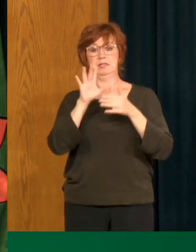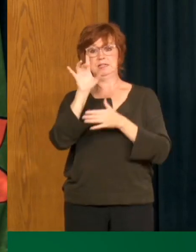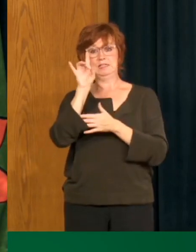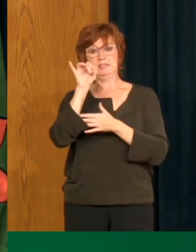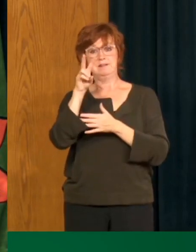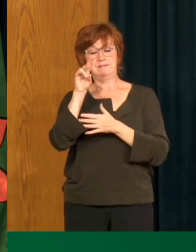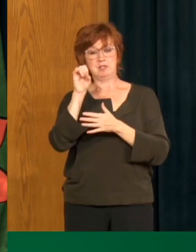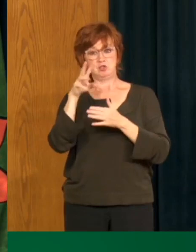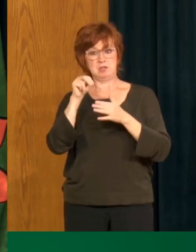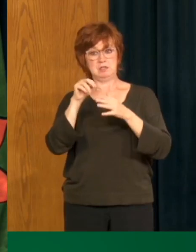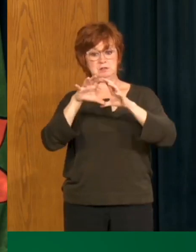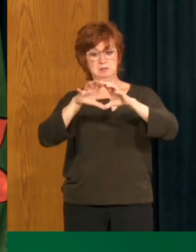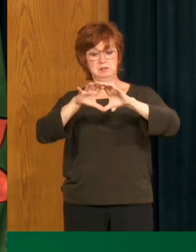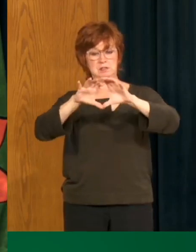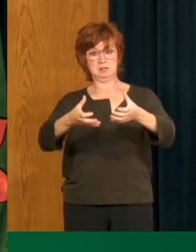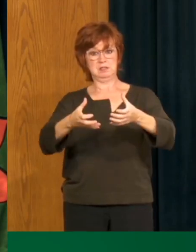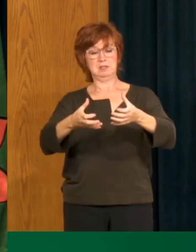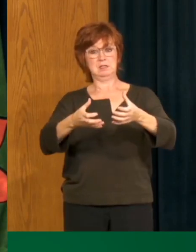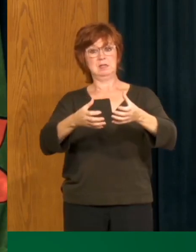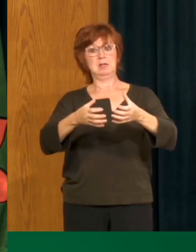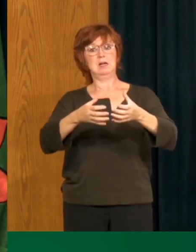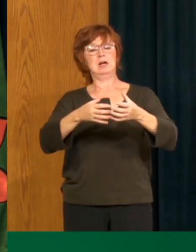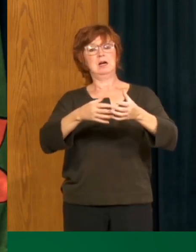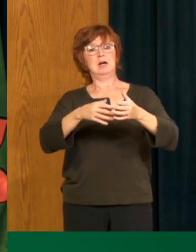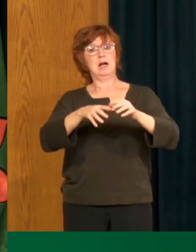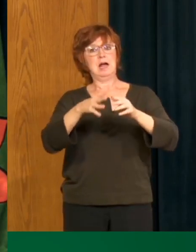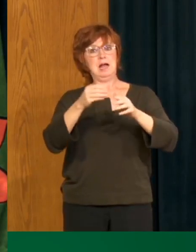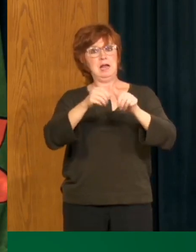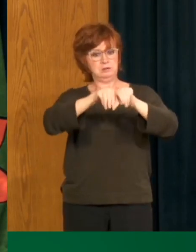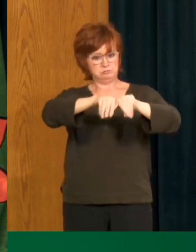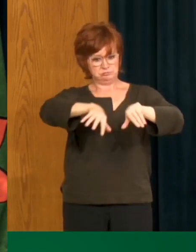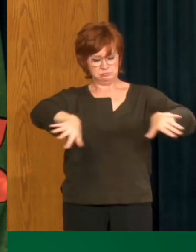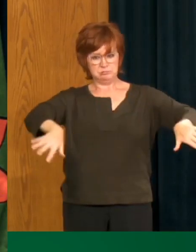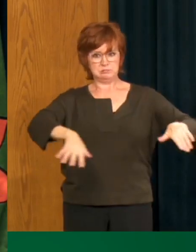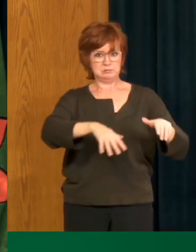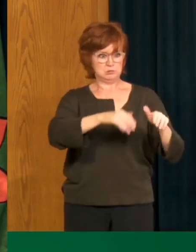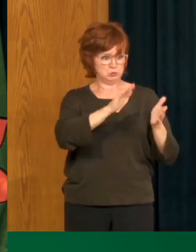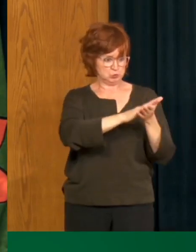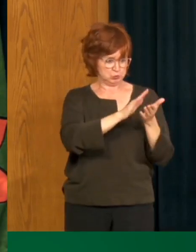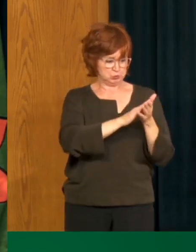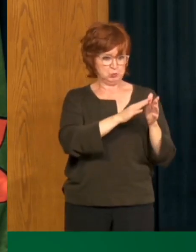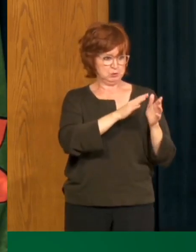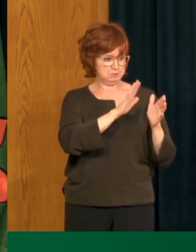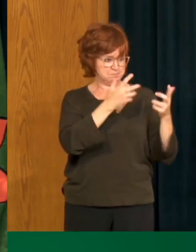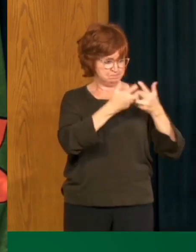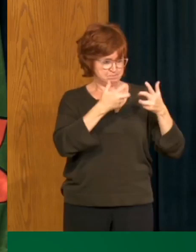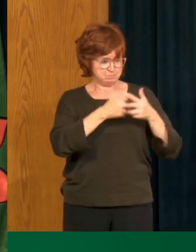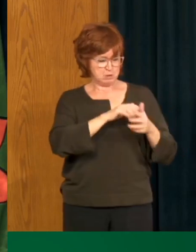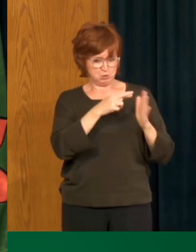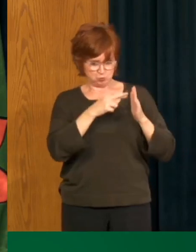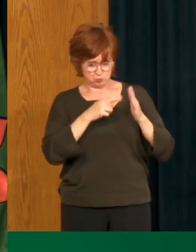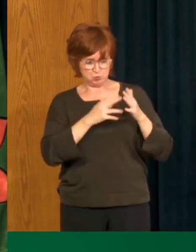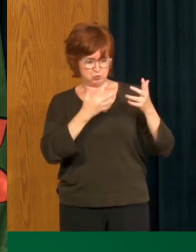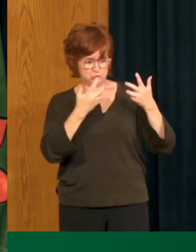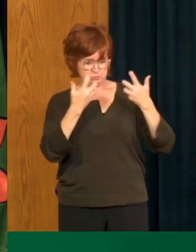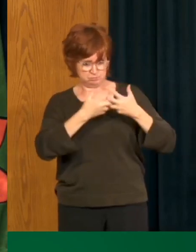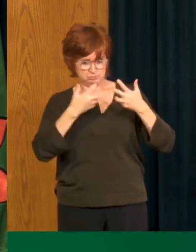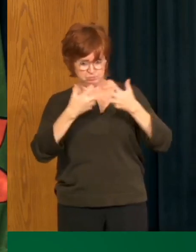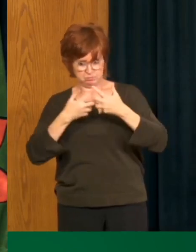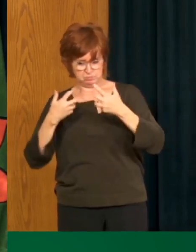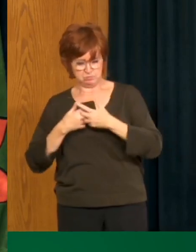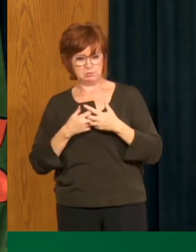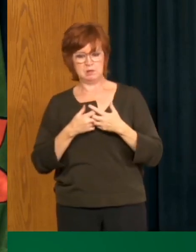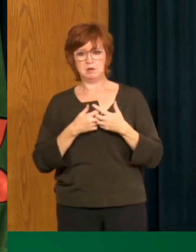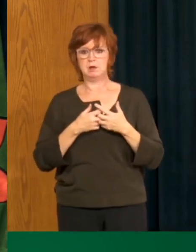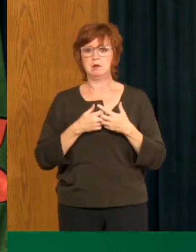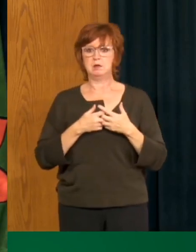ensure that they are going to be able to operate each of those facilities as safe as possible. Those policies and procedures